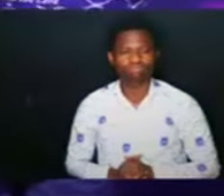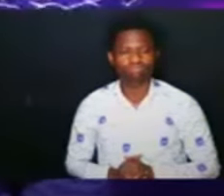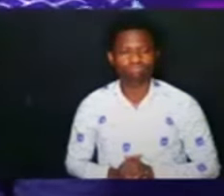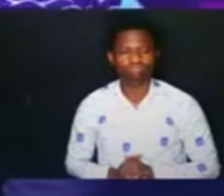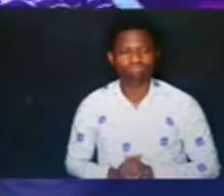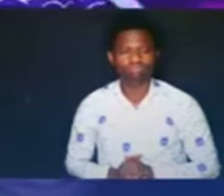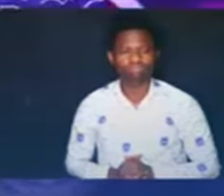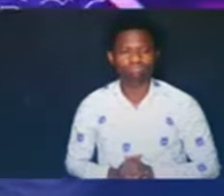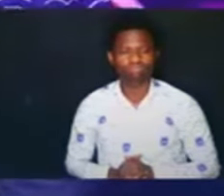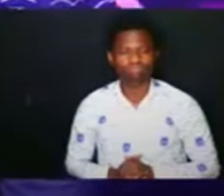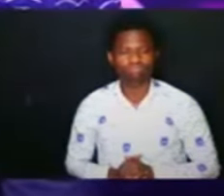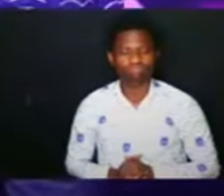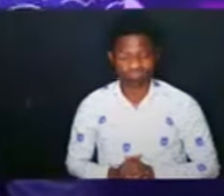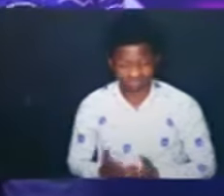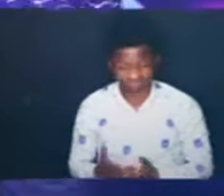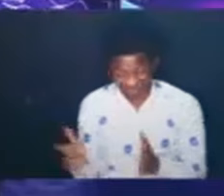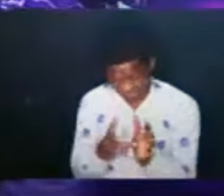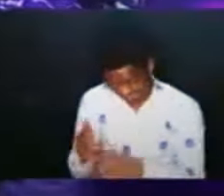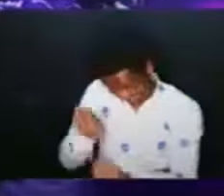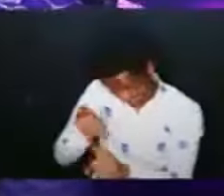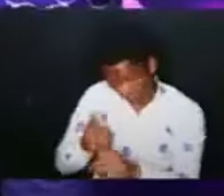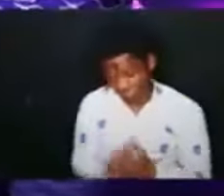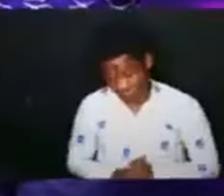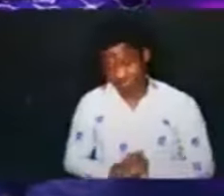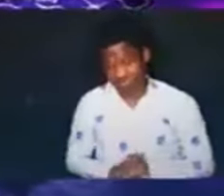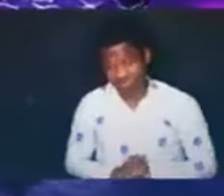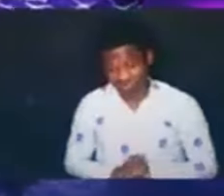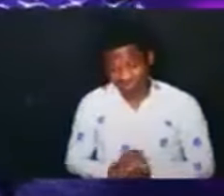ensa. Even Jesus, Yesu mpo,